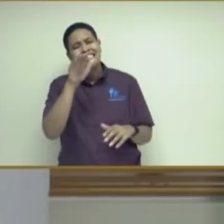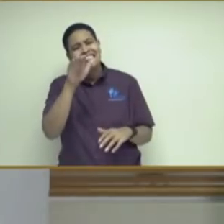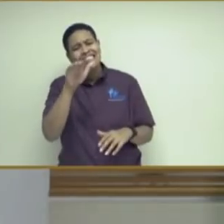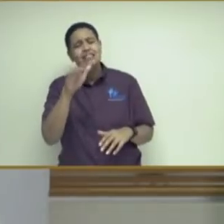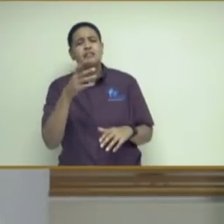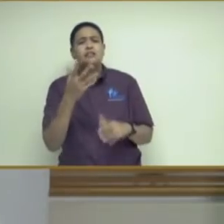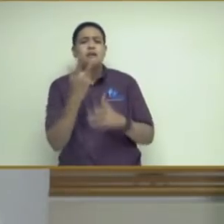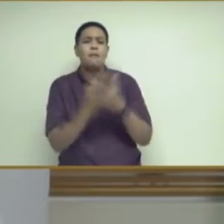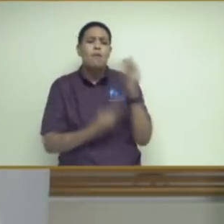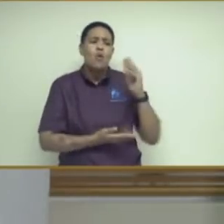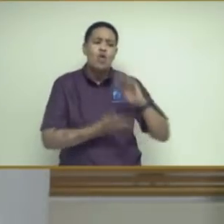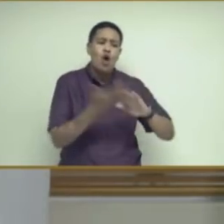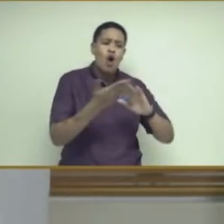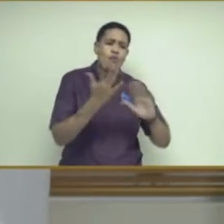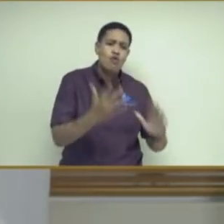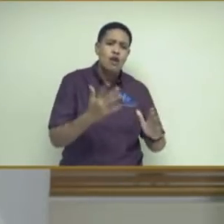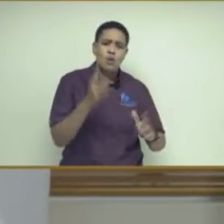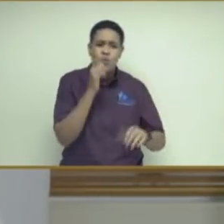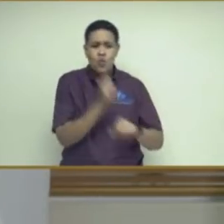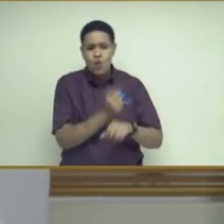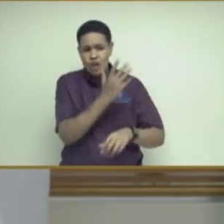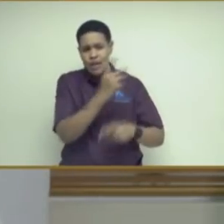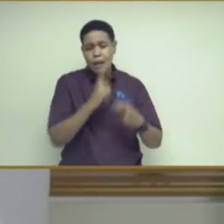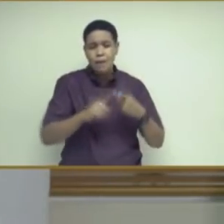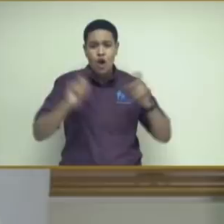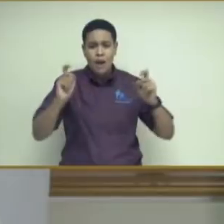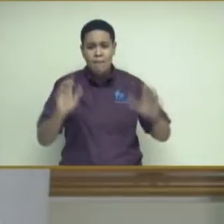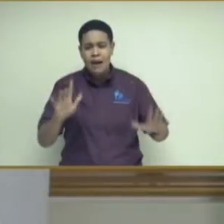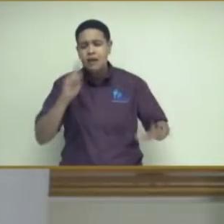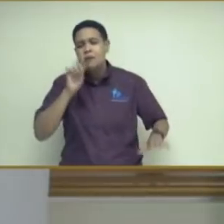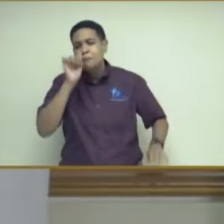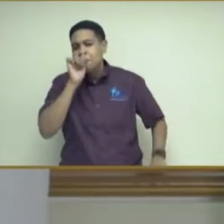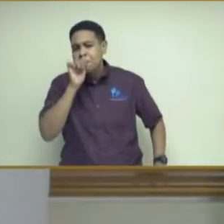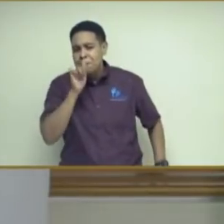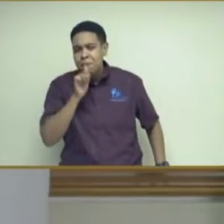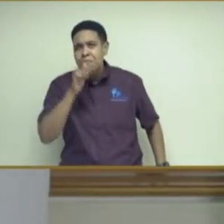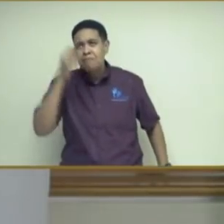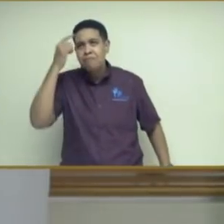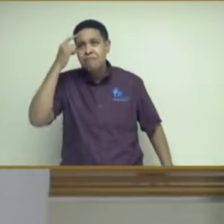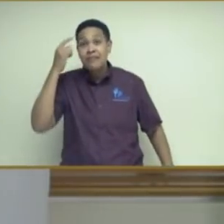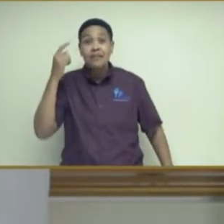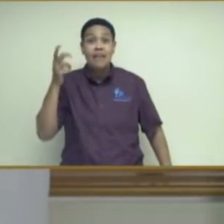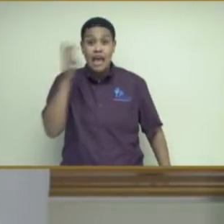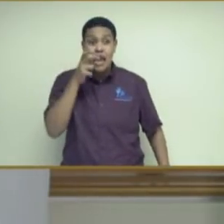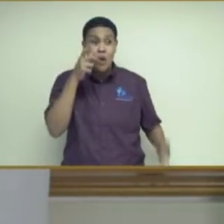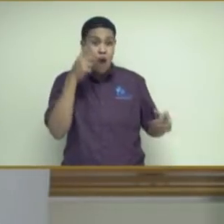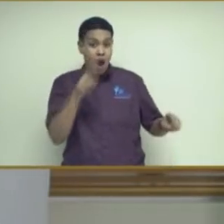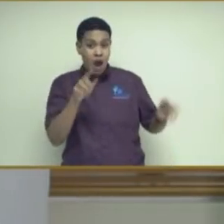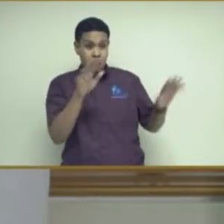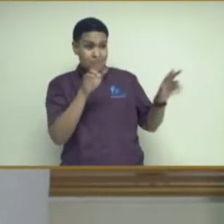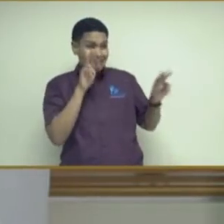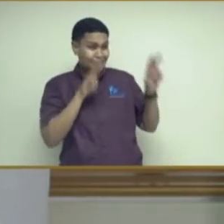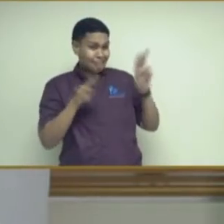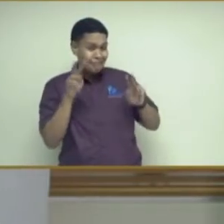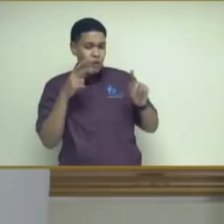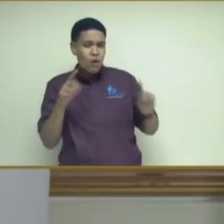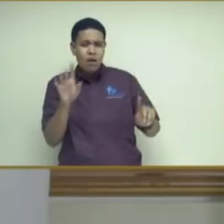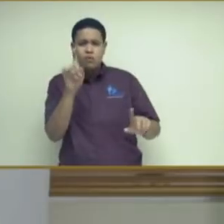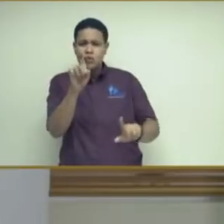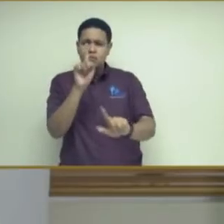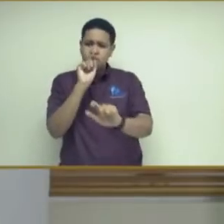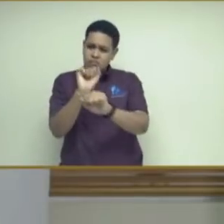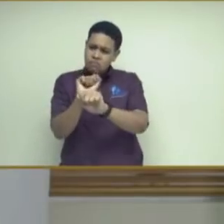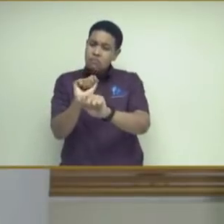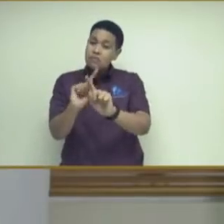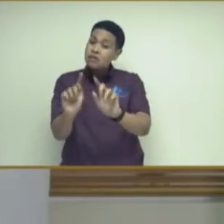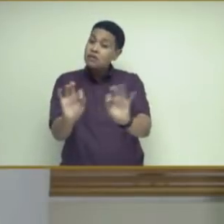the operators / managers, to patients, to the extent that they hear what's going on, they should insist, but perhaps